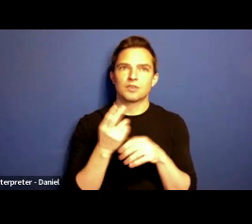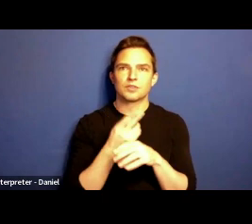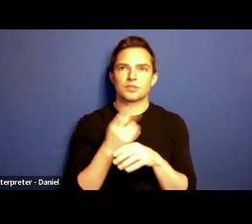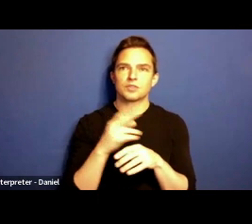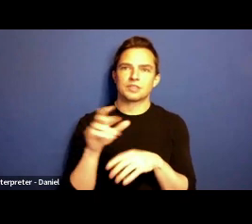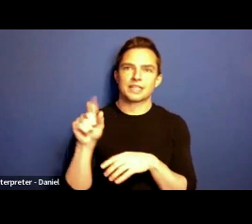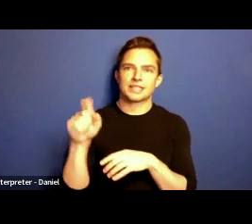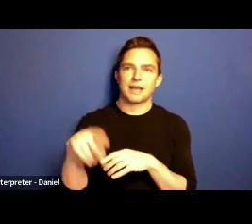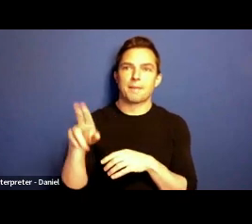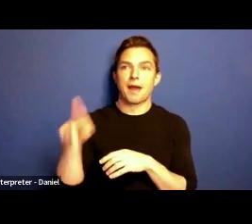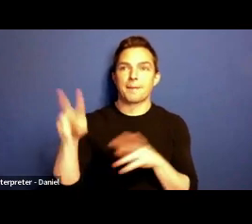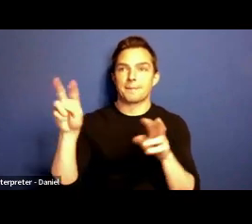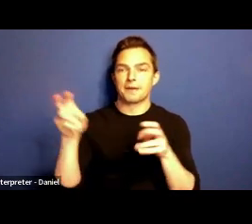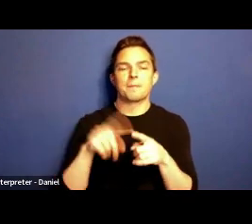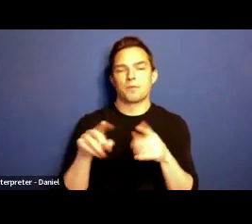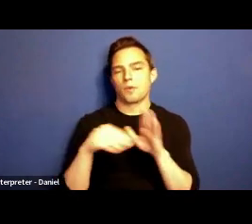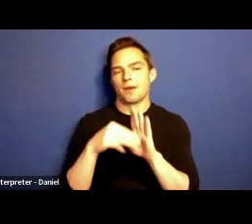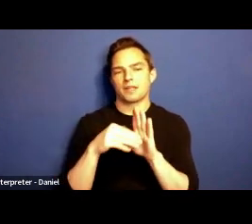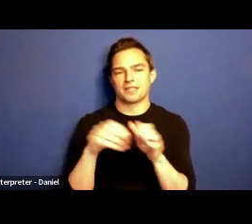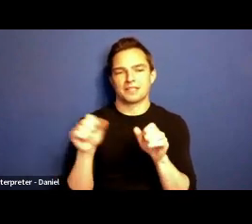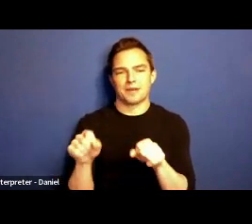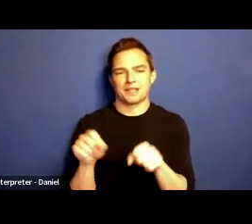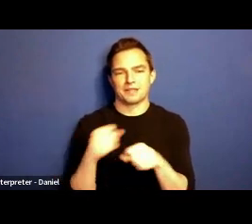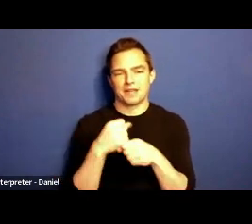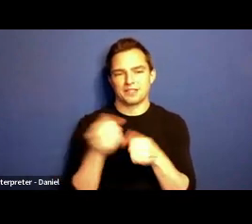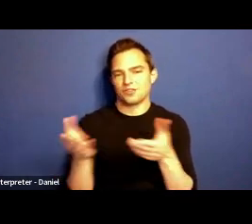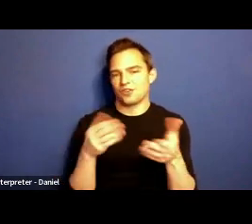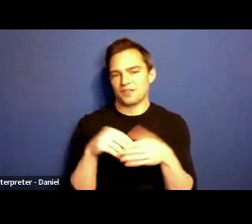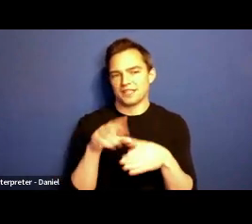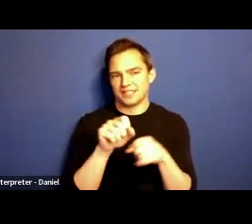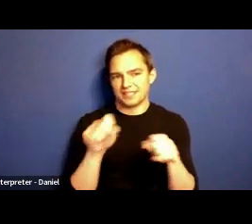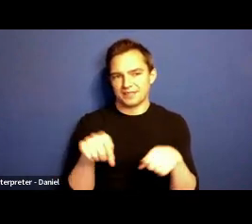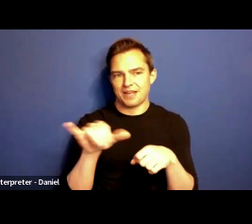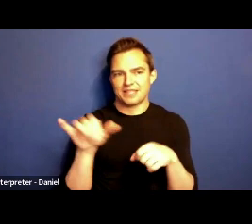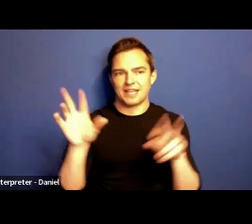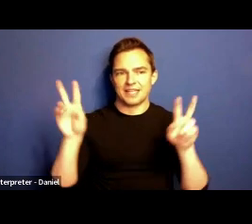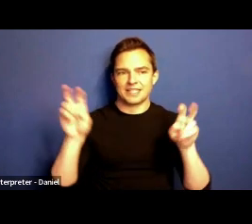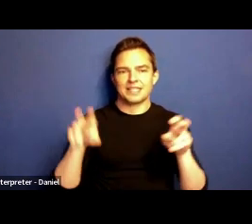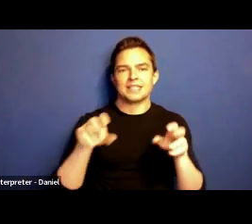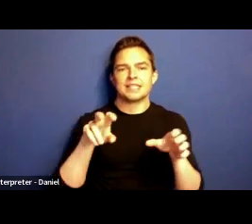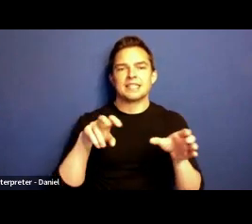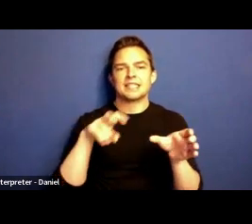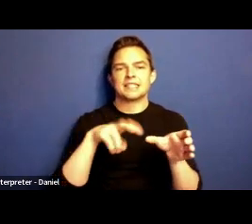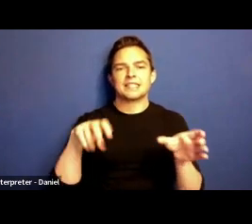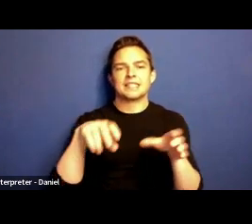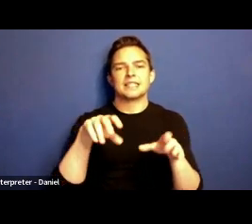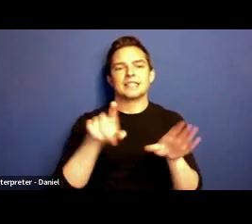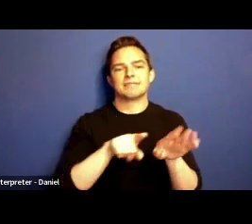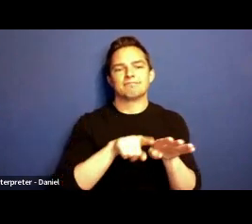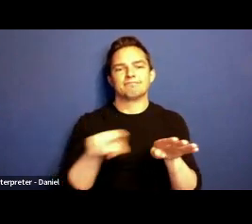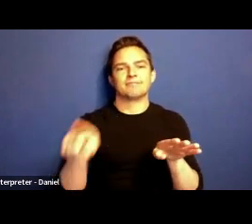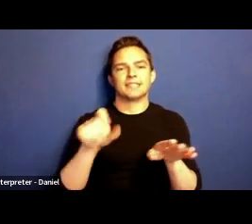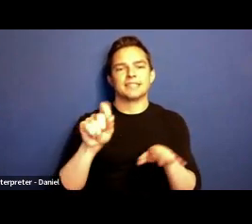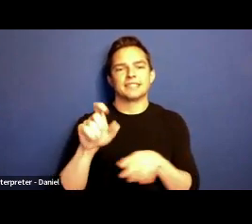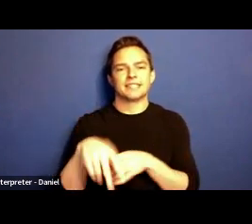just modeling the capacity that they make available to serve in the system as a step down. So if these